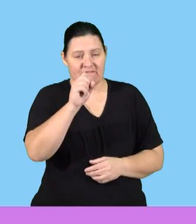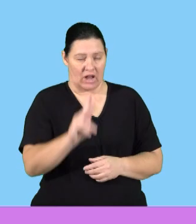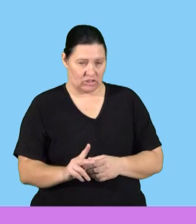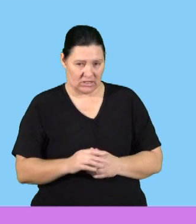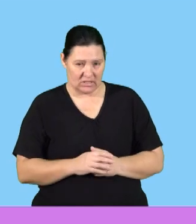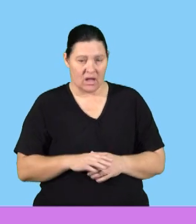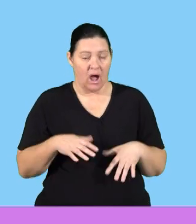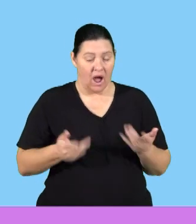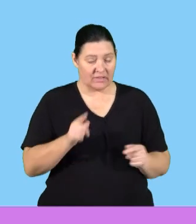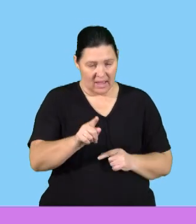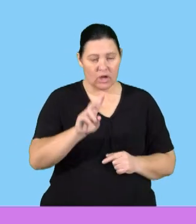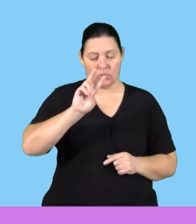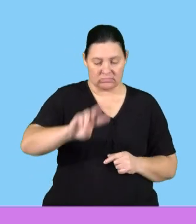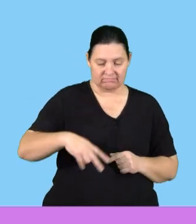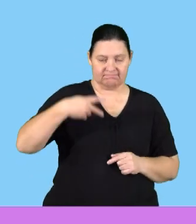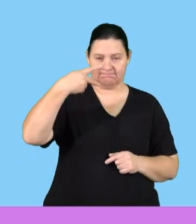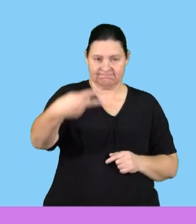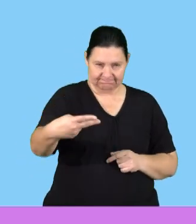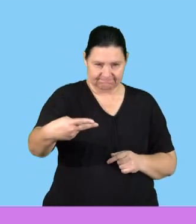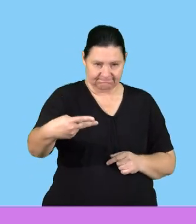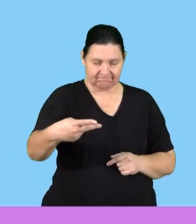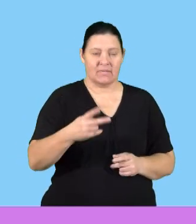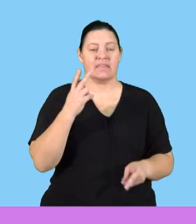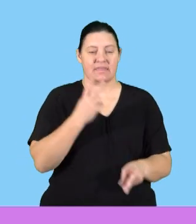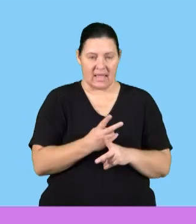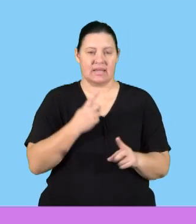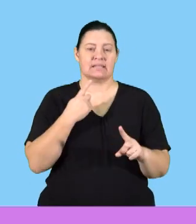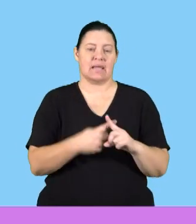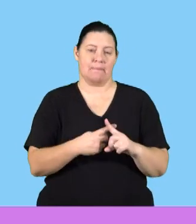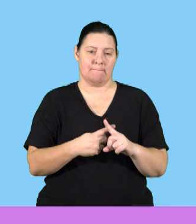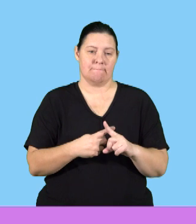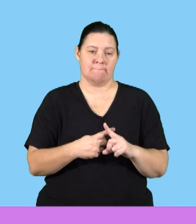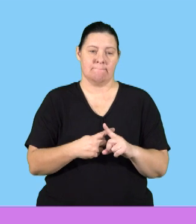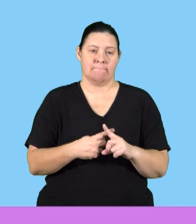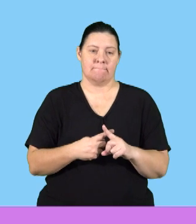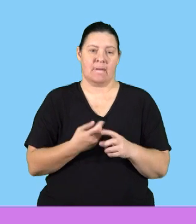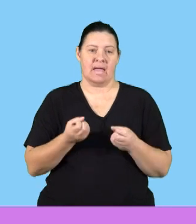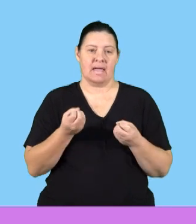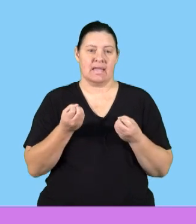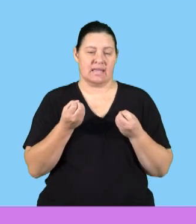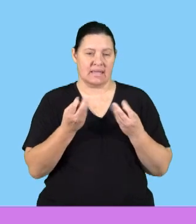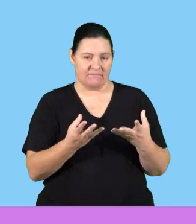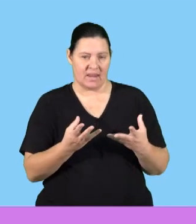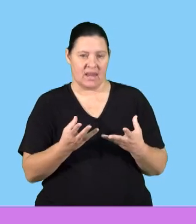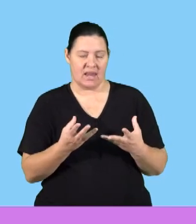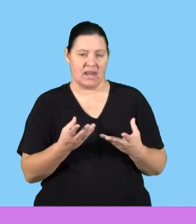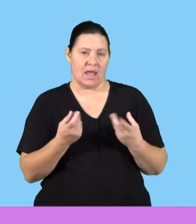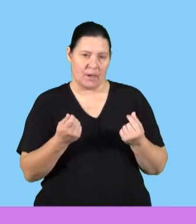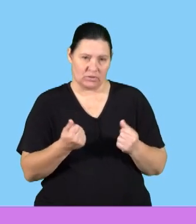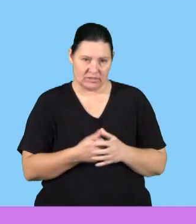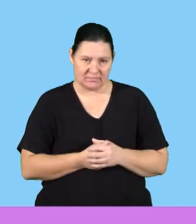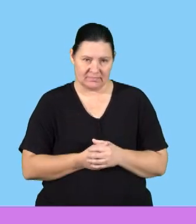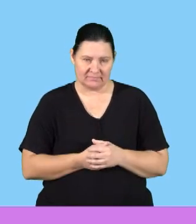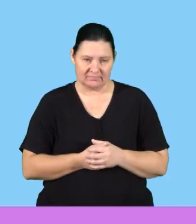a fraction. After expressing as the fraction, you flip the values, you multiply by the given